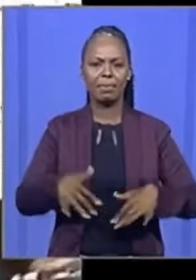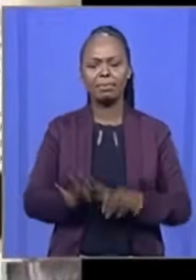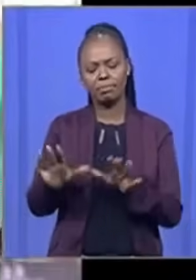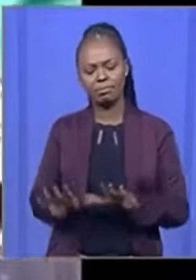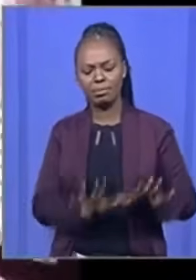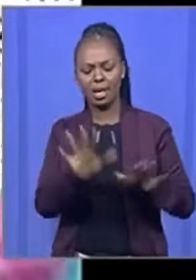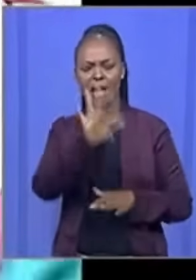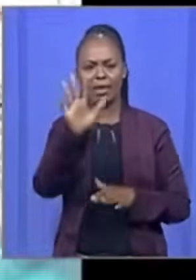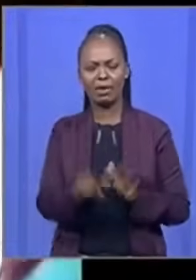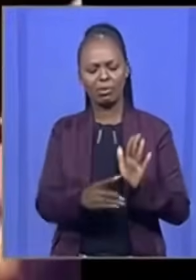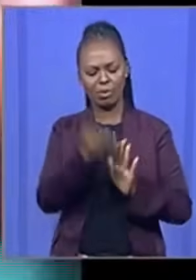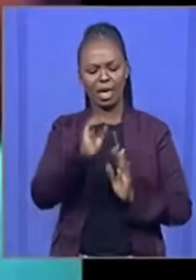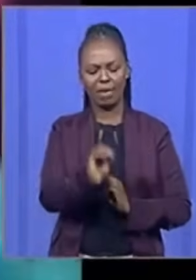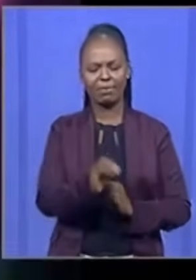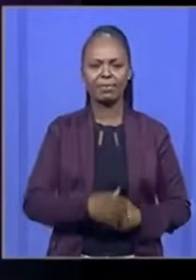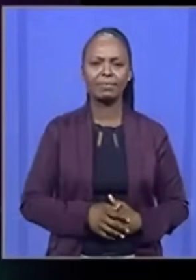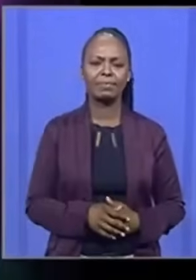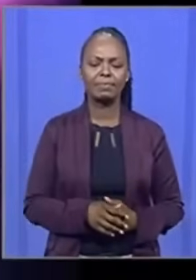ya Afrika.